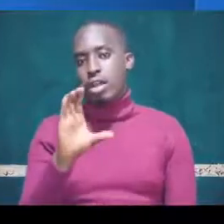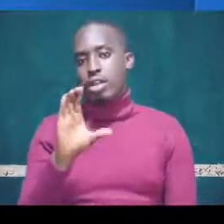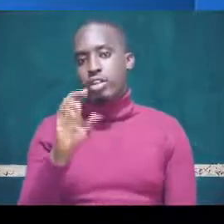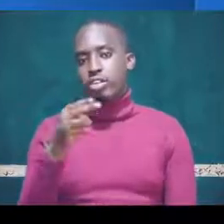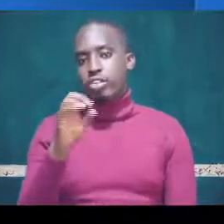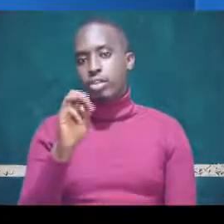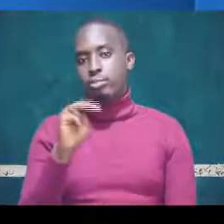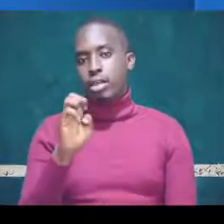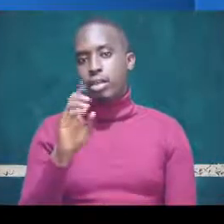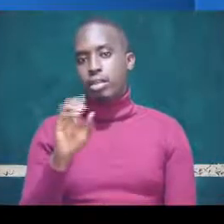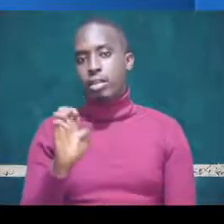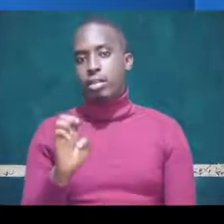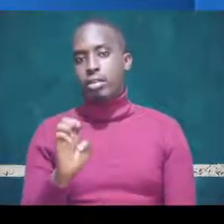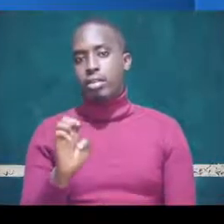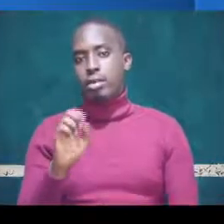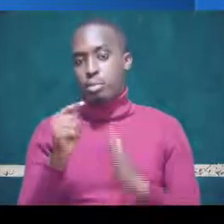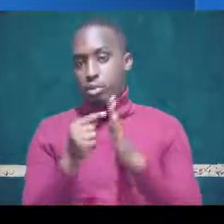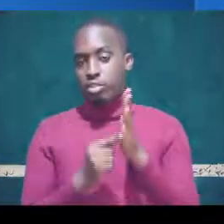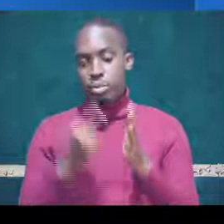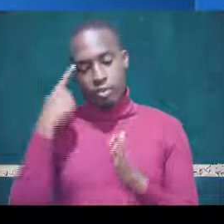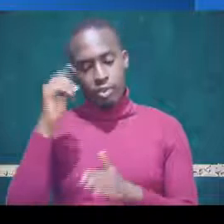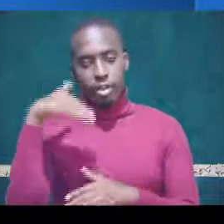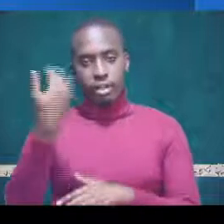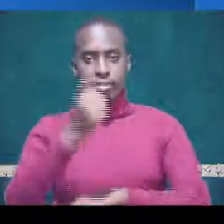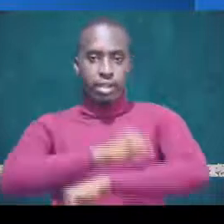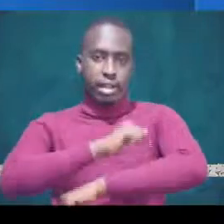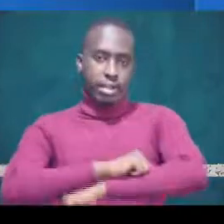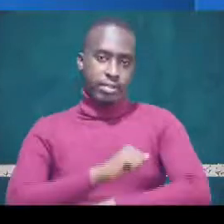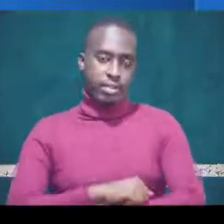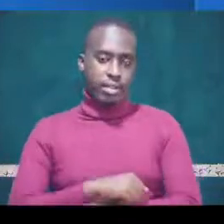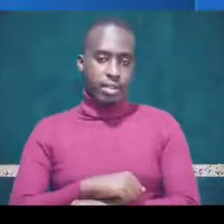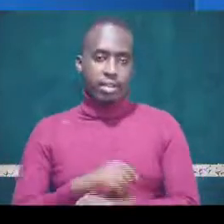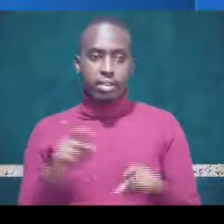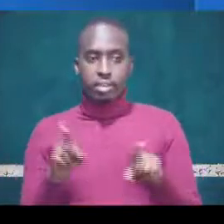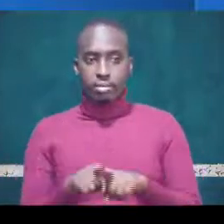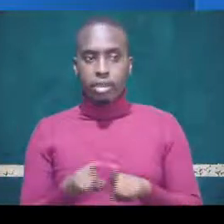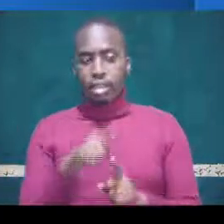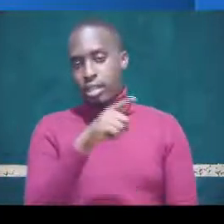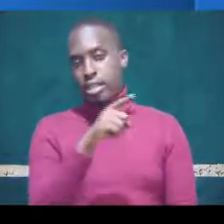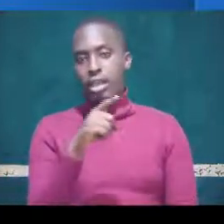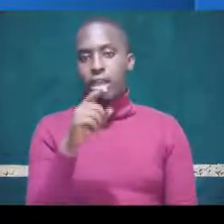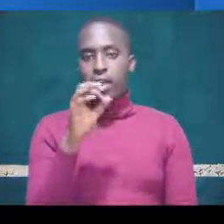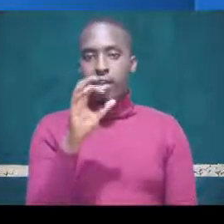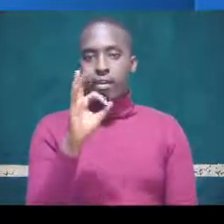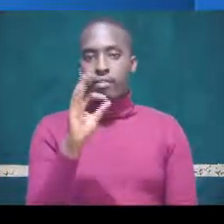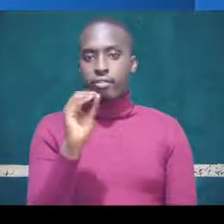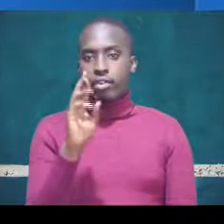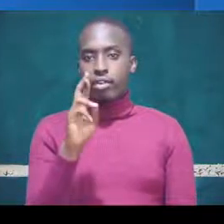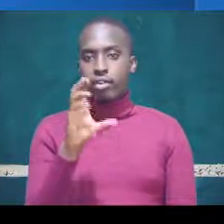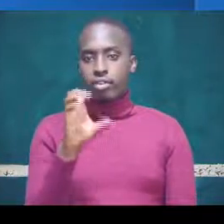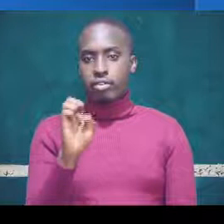the next class. Okay, so a thrust of 20 kilonewtons on a certain road on a given